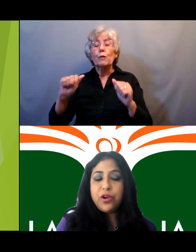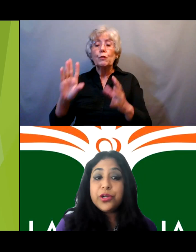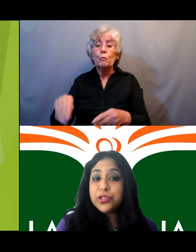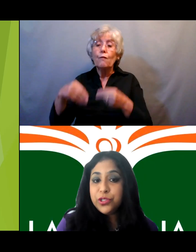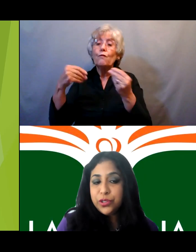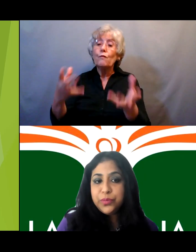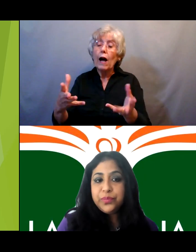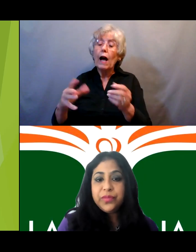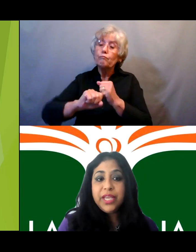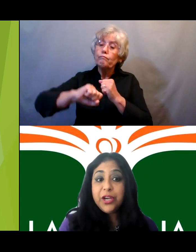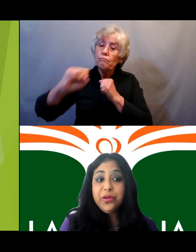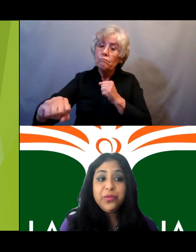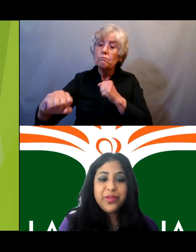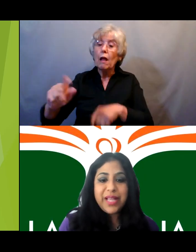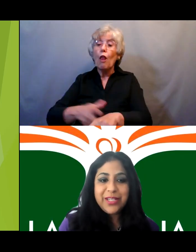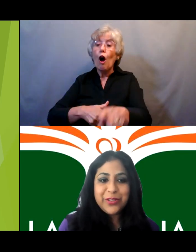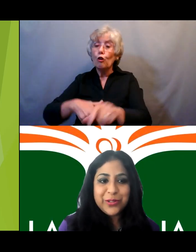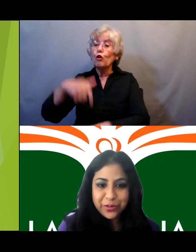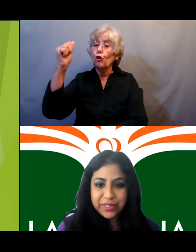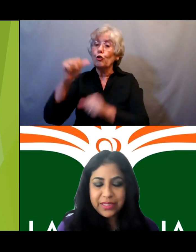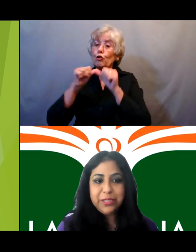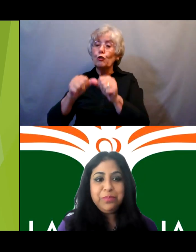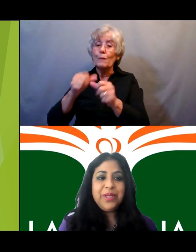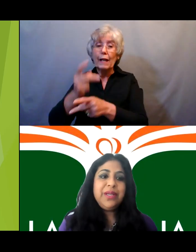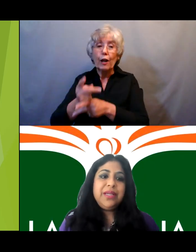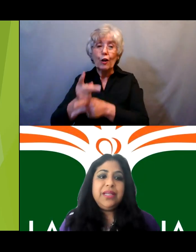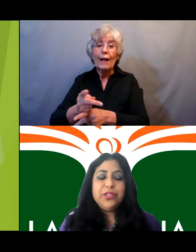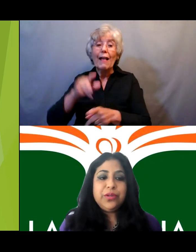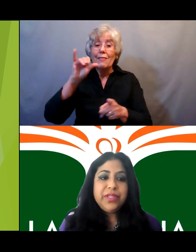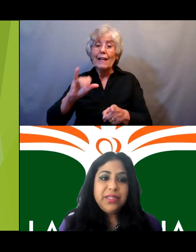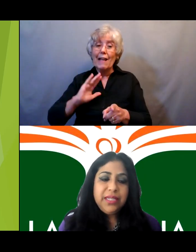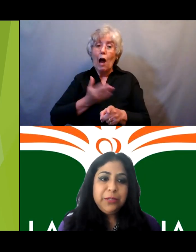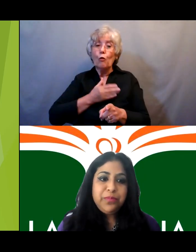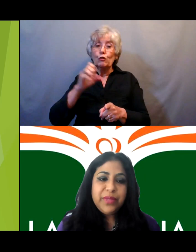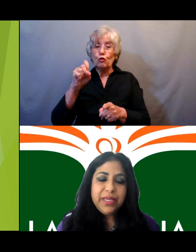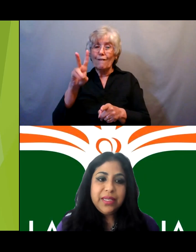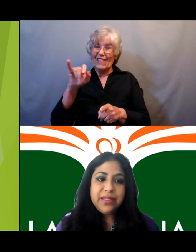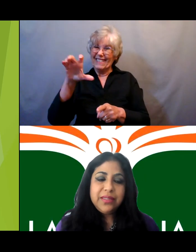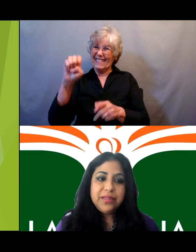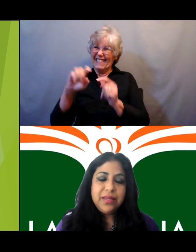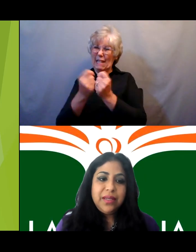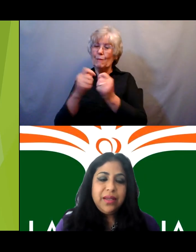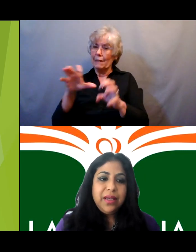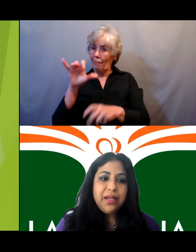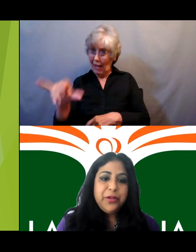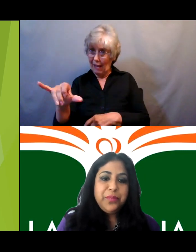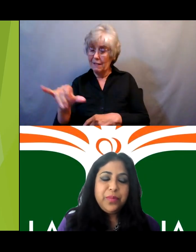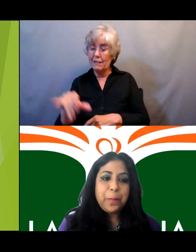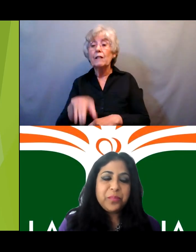with longer term care, and that is our service team. Service team is